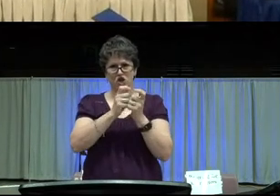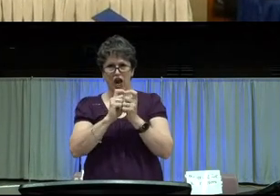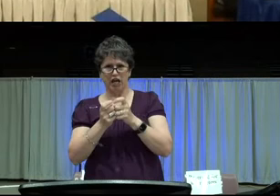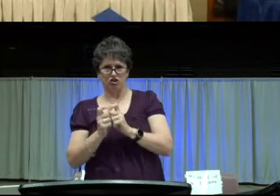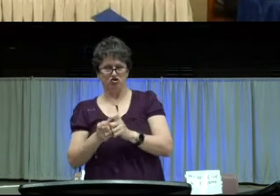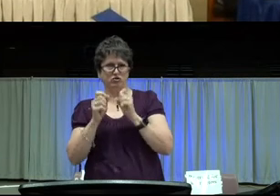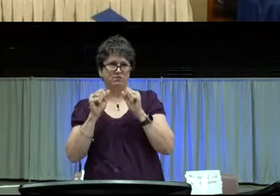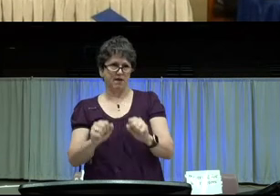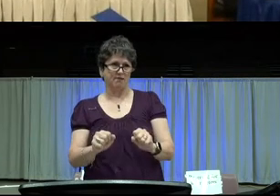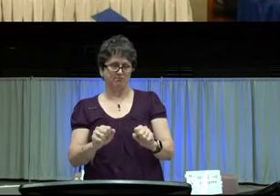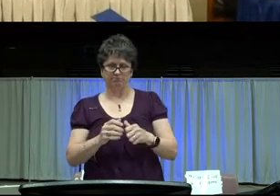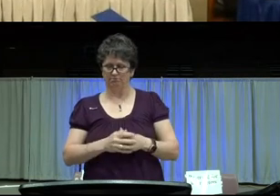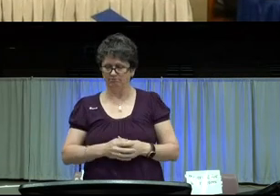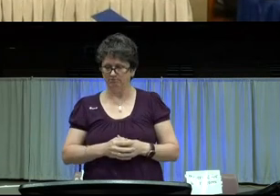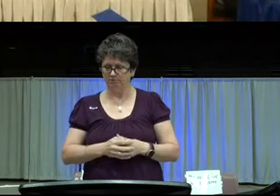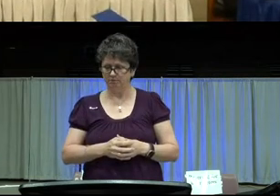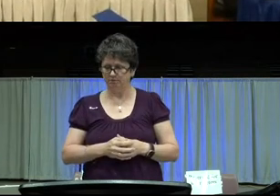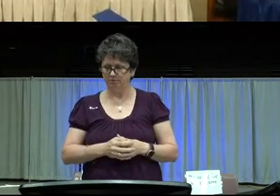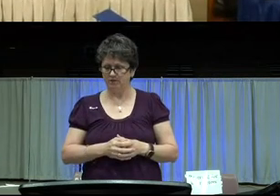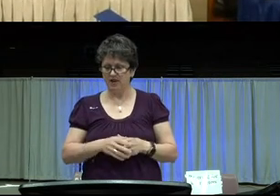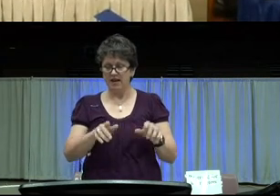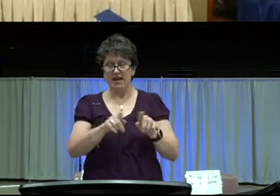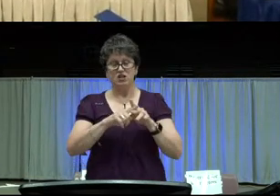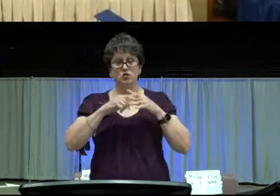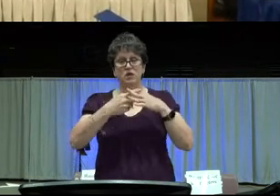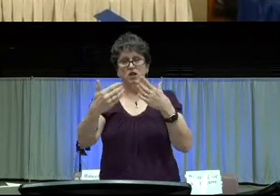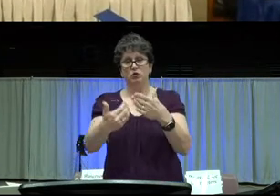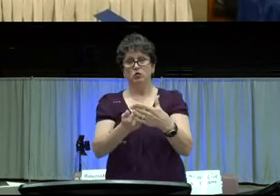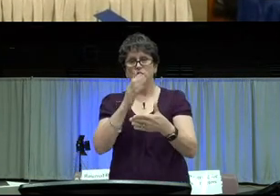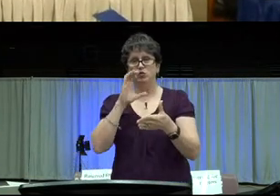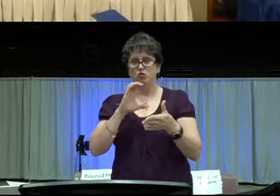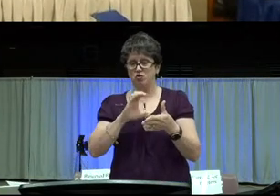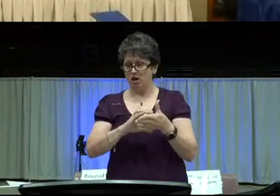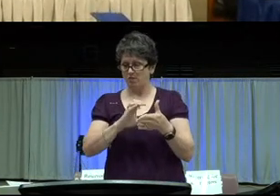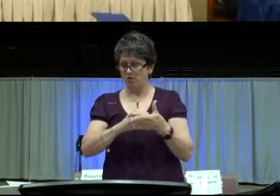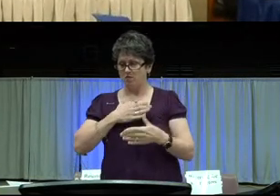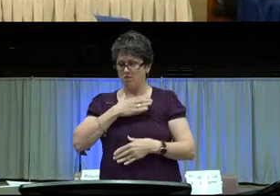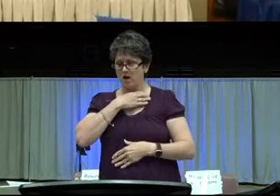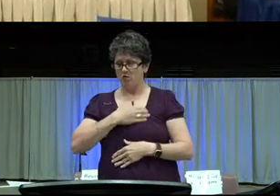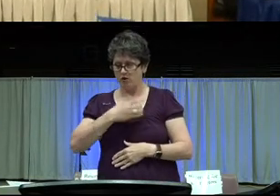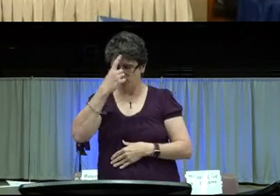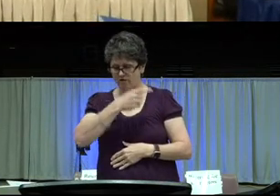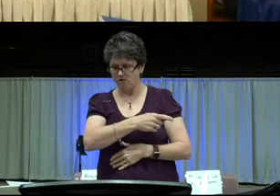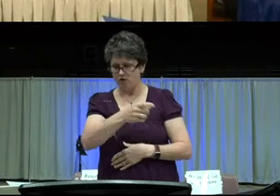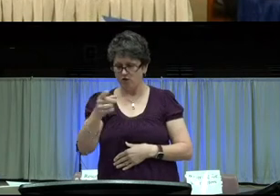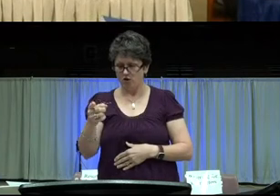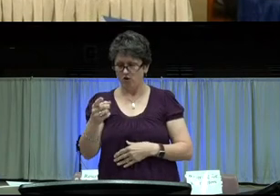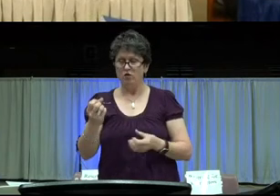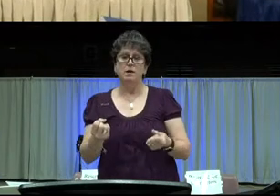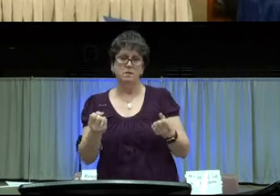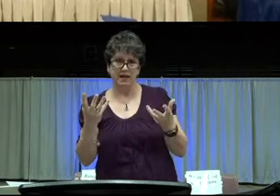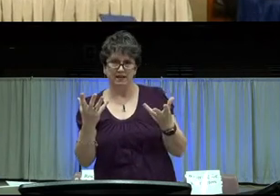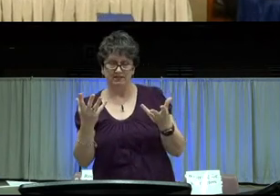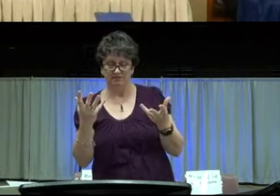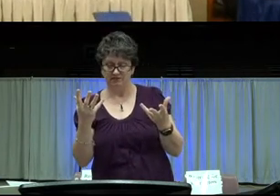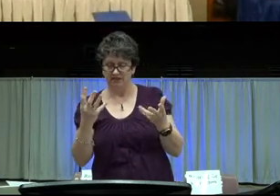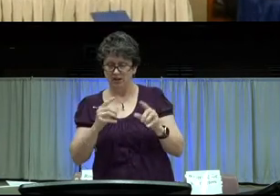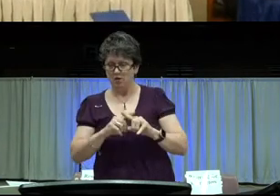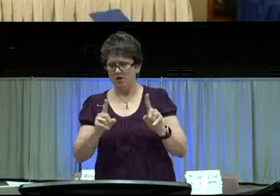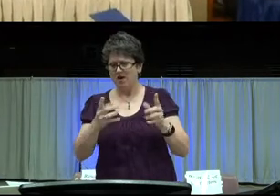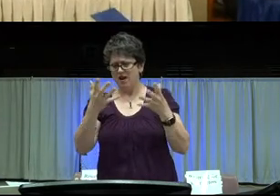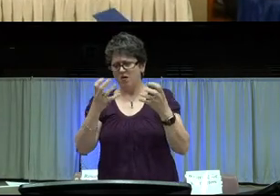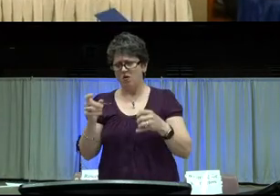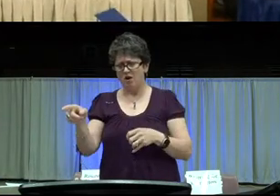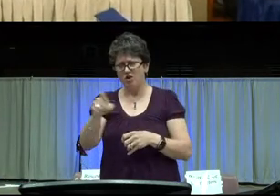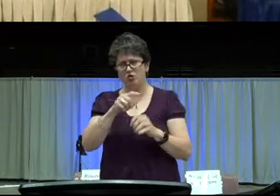to change." And as you begin your new chapter, my wish for you are many, but